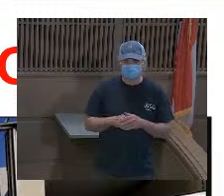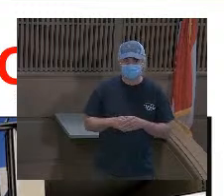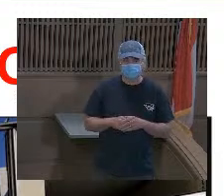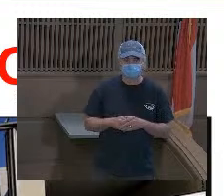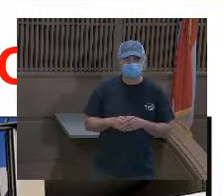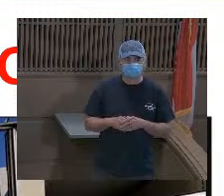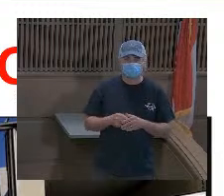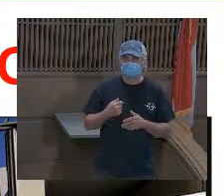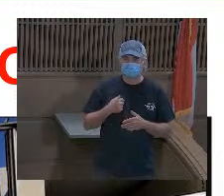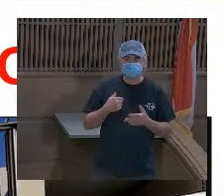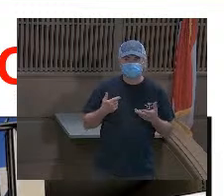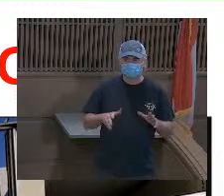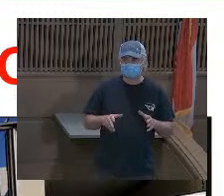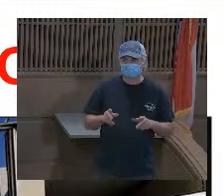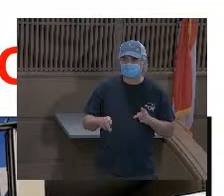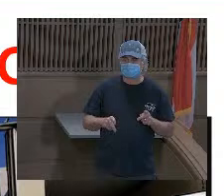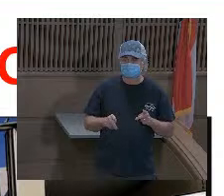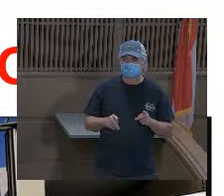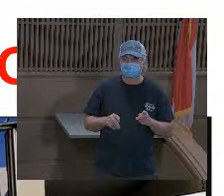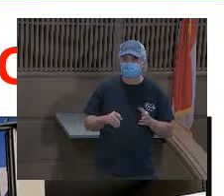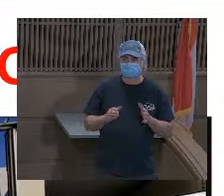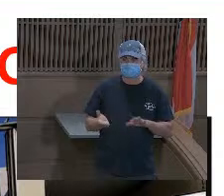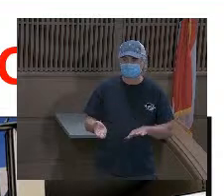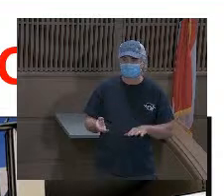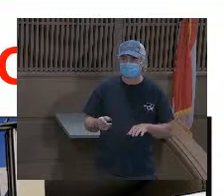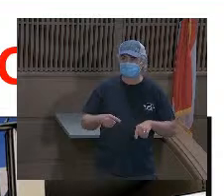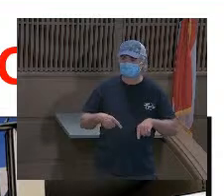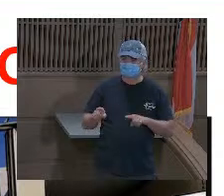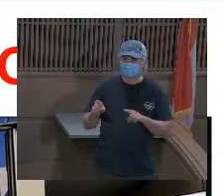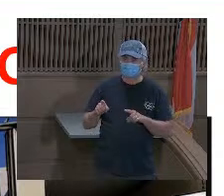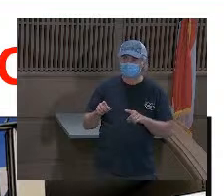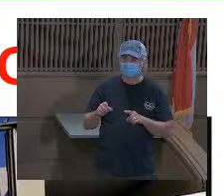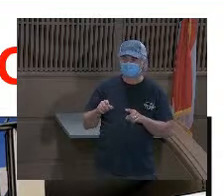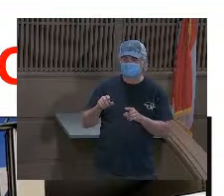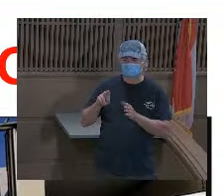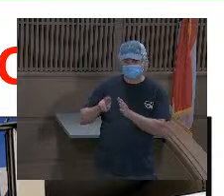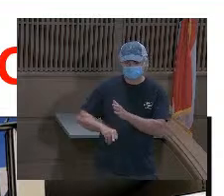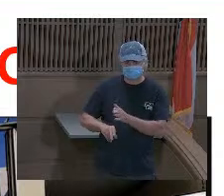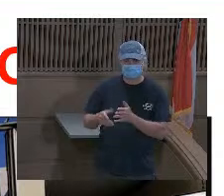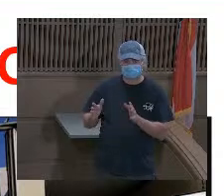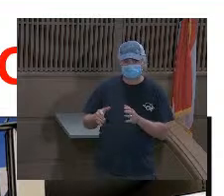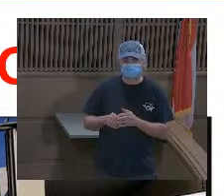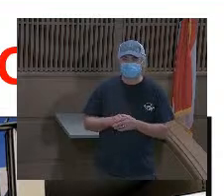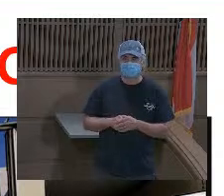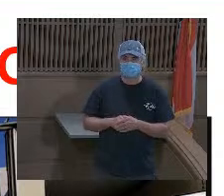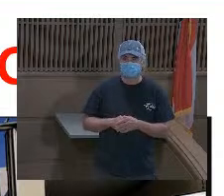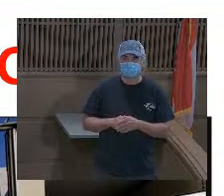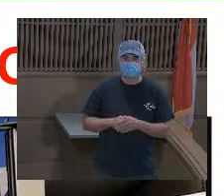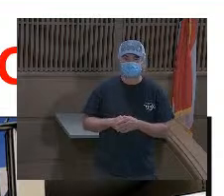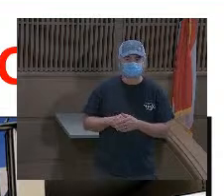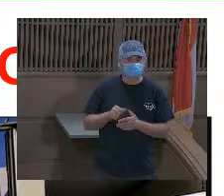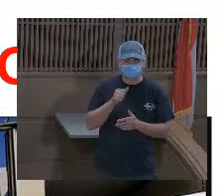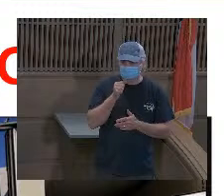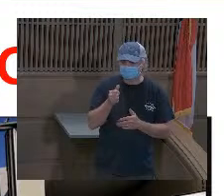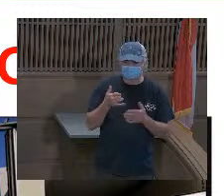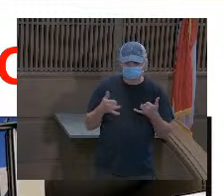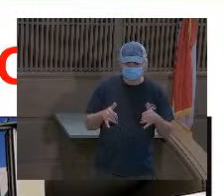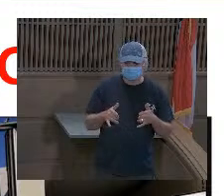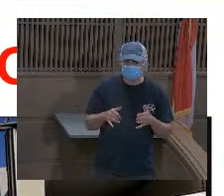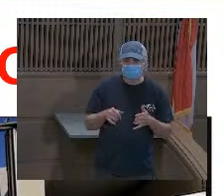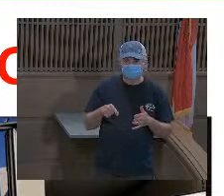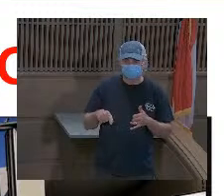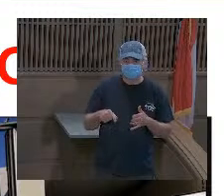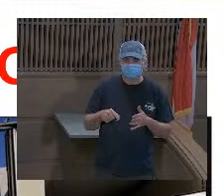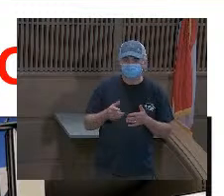morgue? So I would encourage you, we need to stop playing games. Let's be real. I want to say it for real. I can say it.